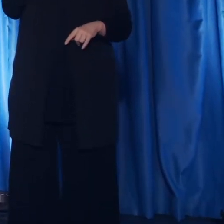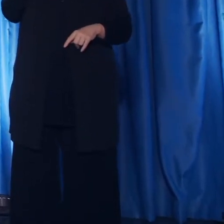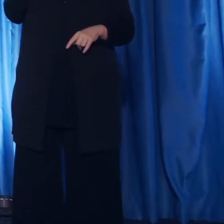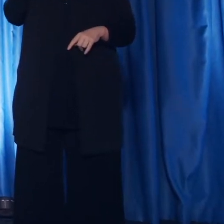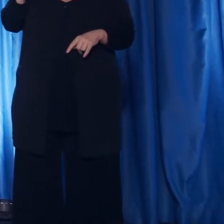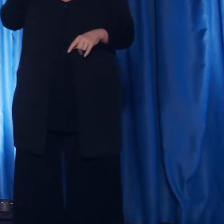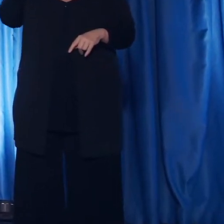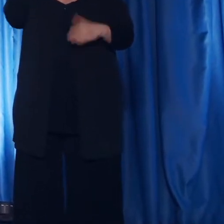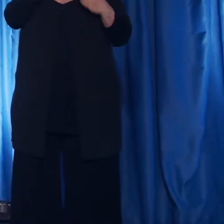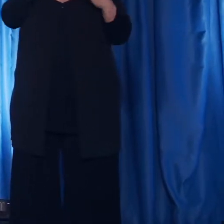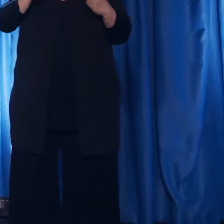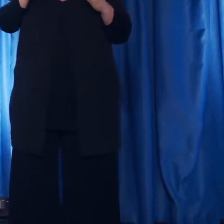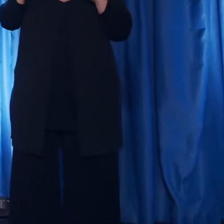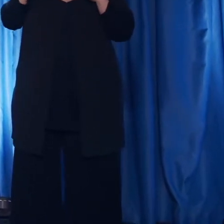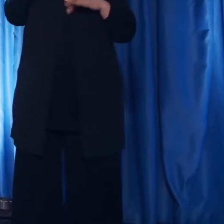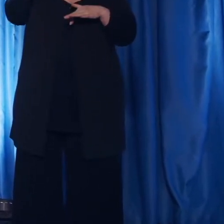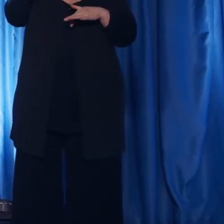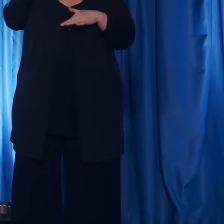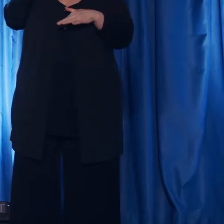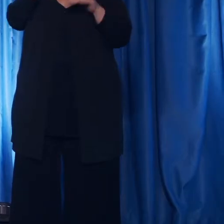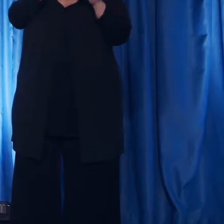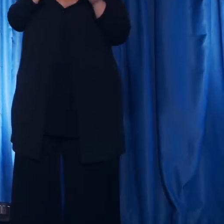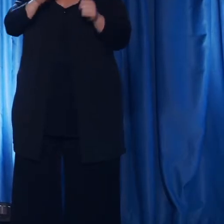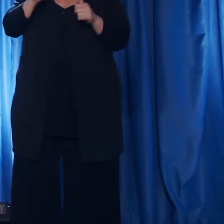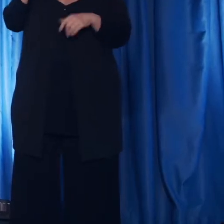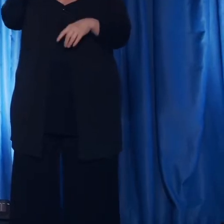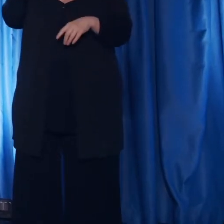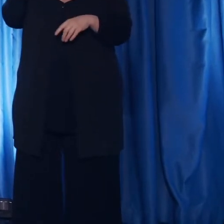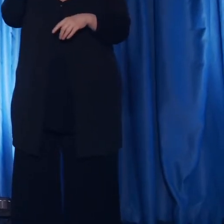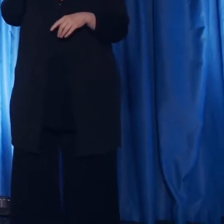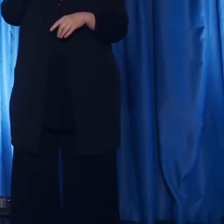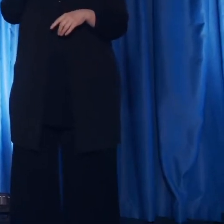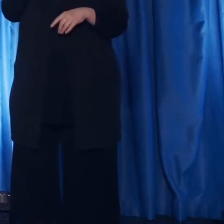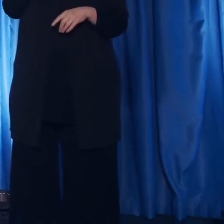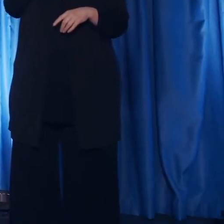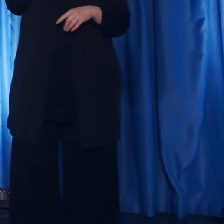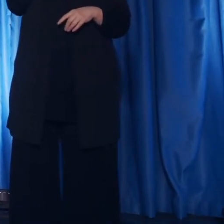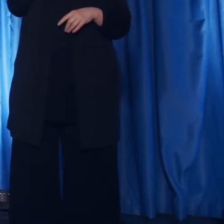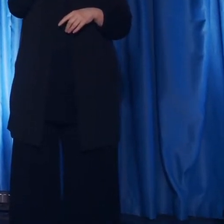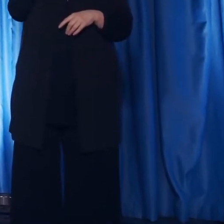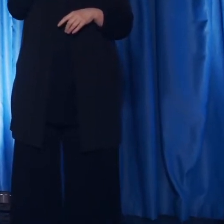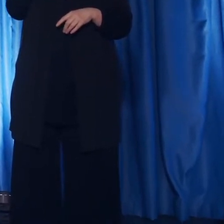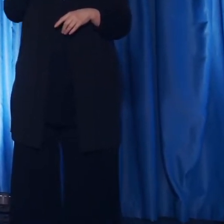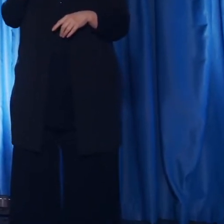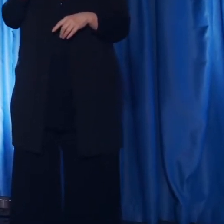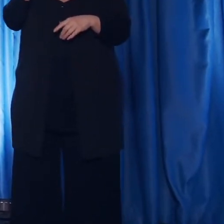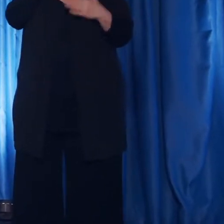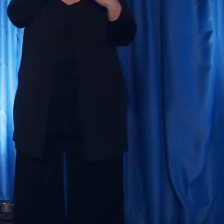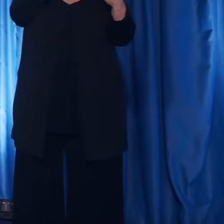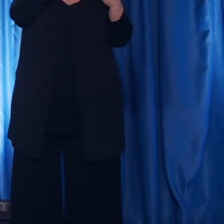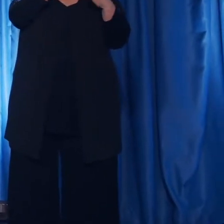can be found at Trackside Studio Ceramic Art Gallery. Thank you, Gina, for sharing your beautiful work.